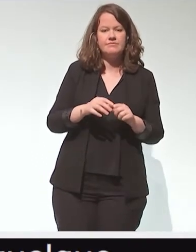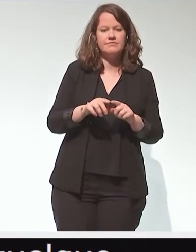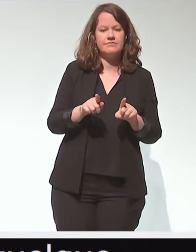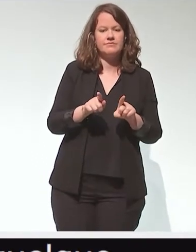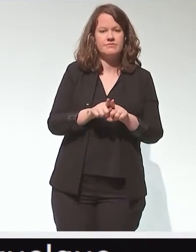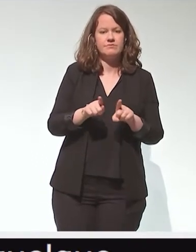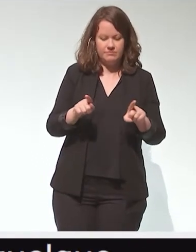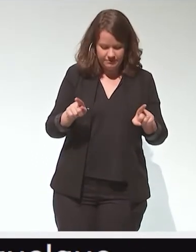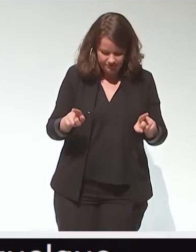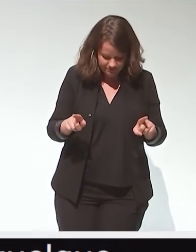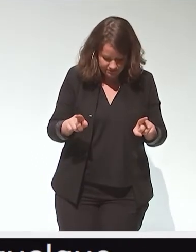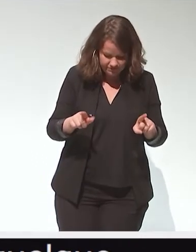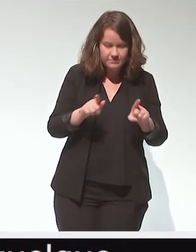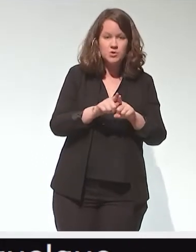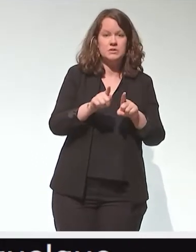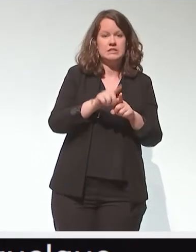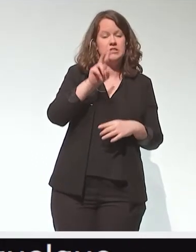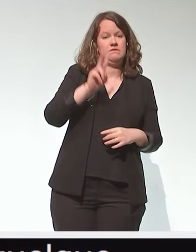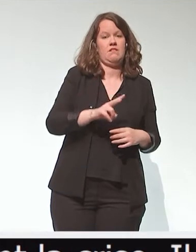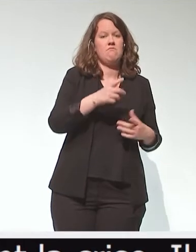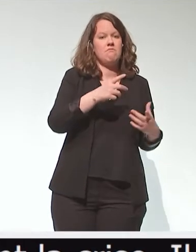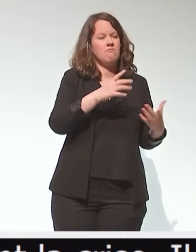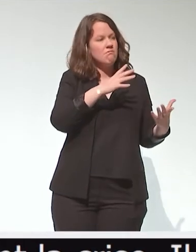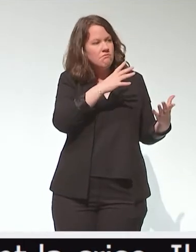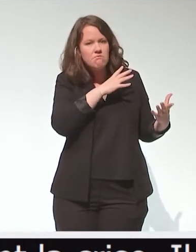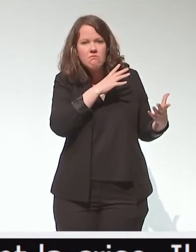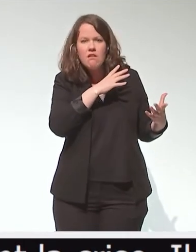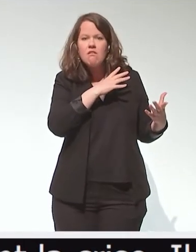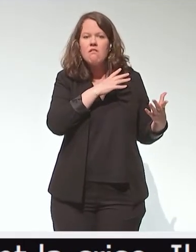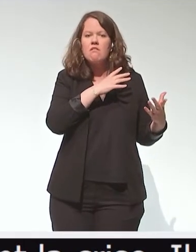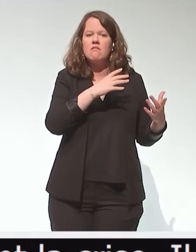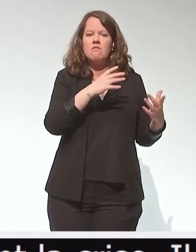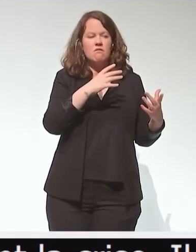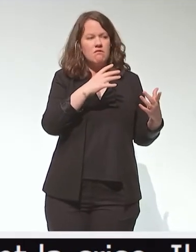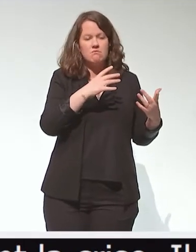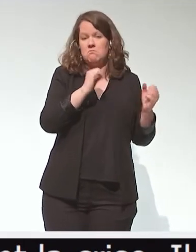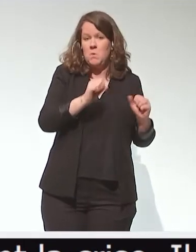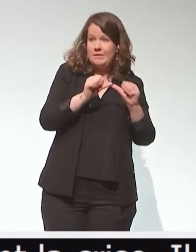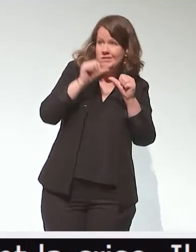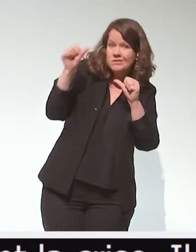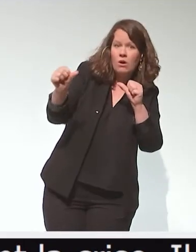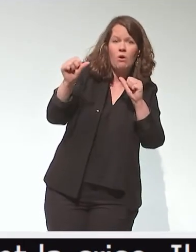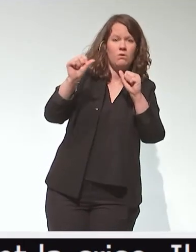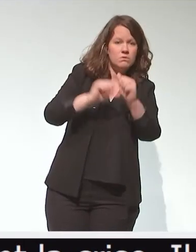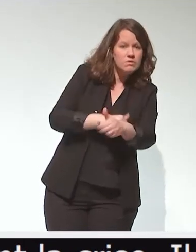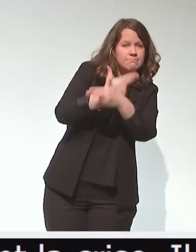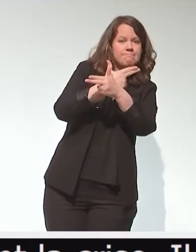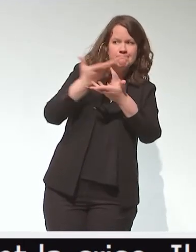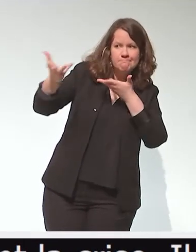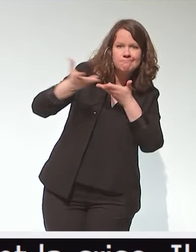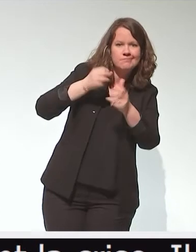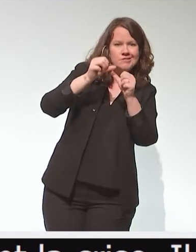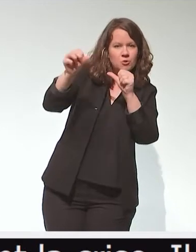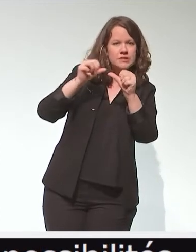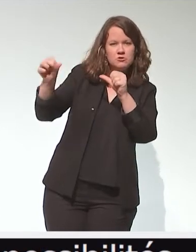crisis. And obviously, there have been so many opportunities that have cropped up thanks to